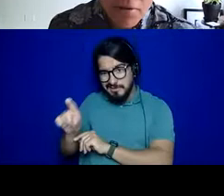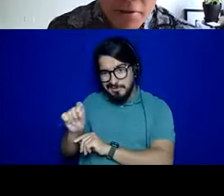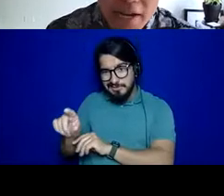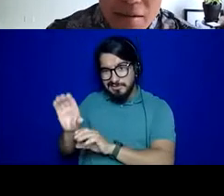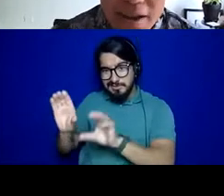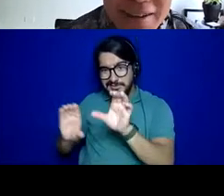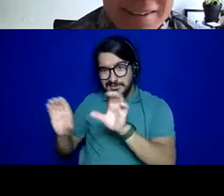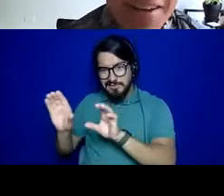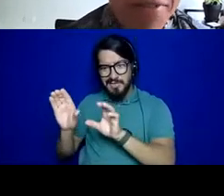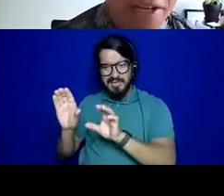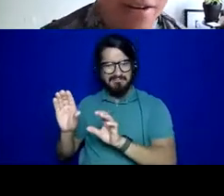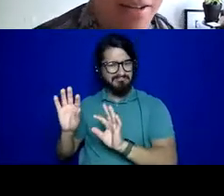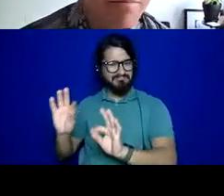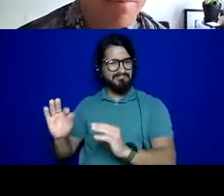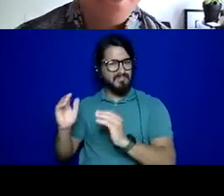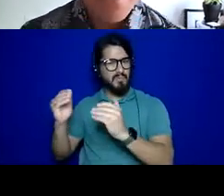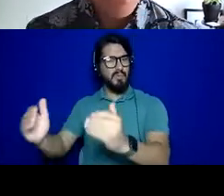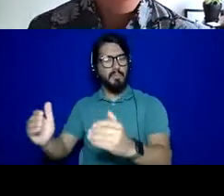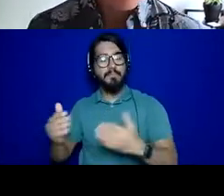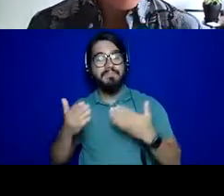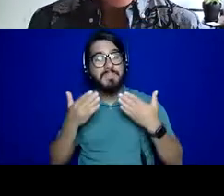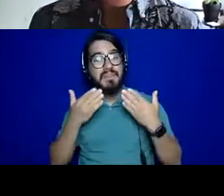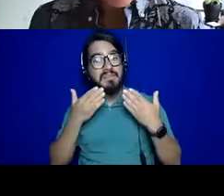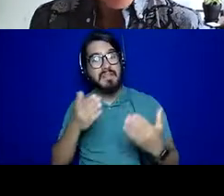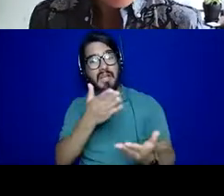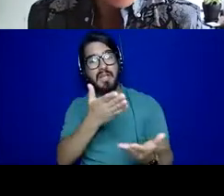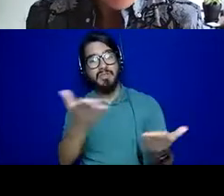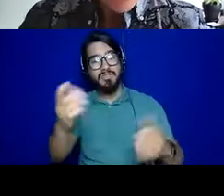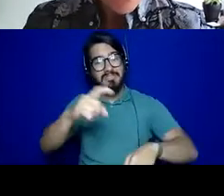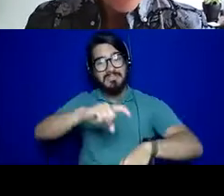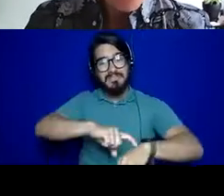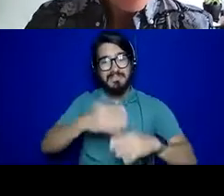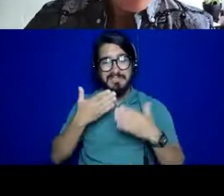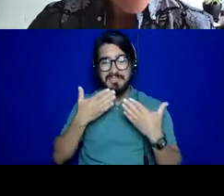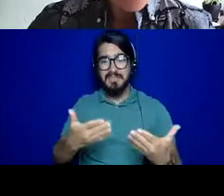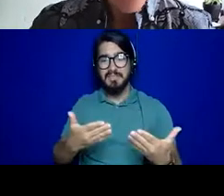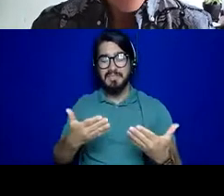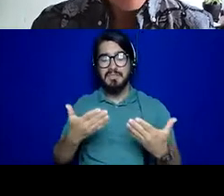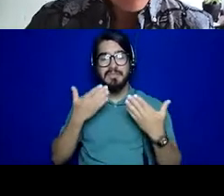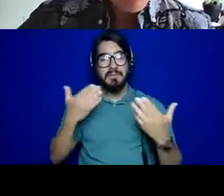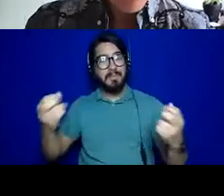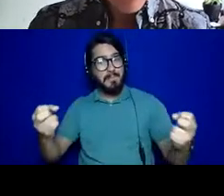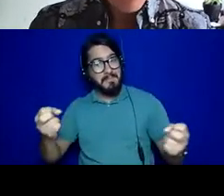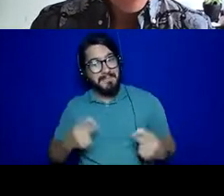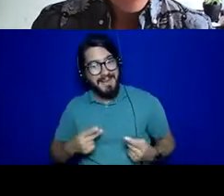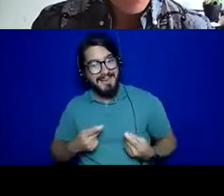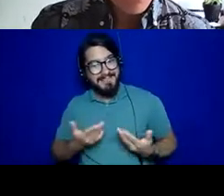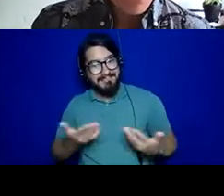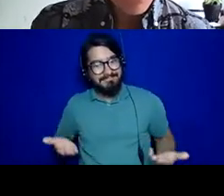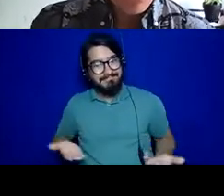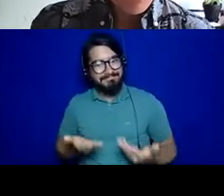thank you all for your time and yeah, for sharing and participating. And thanks for coming back.